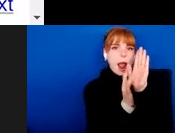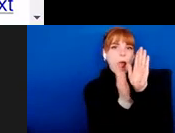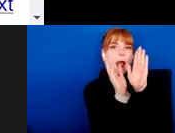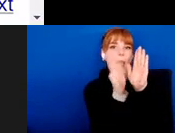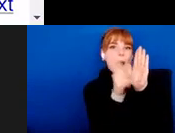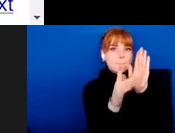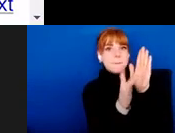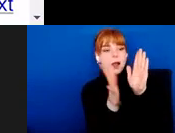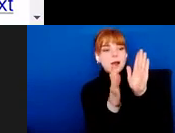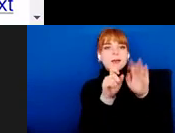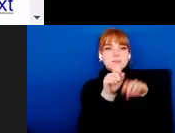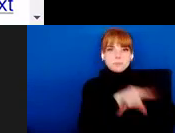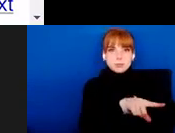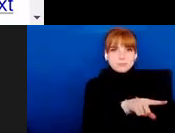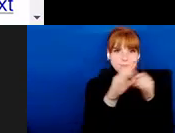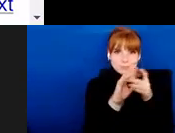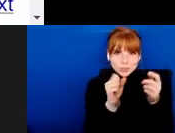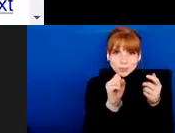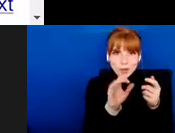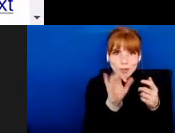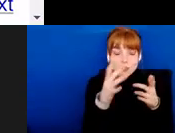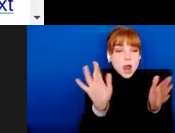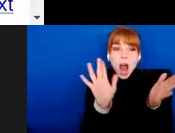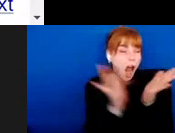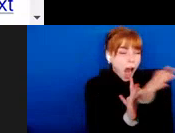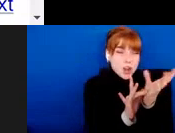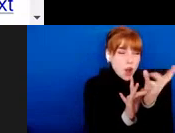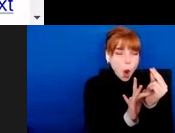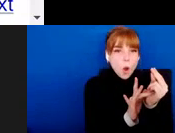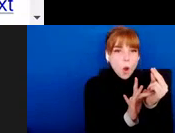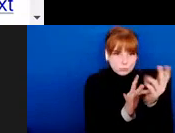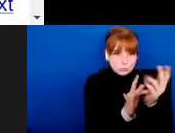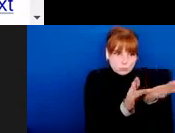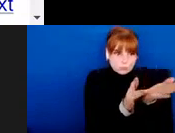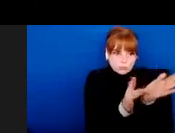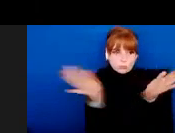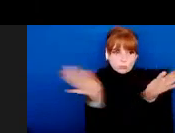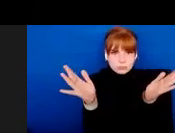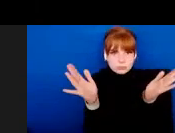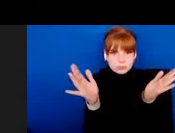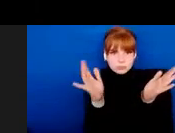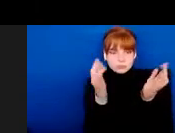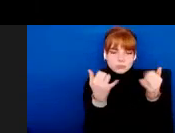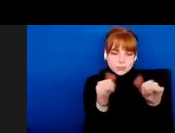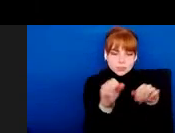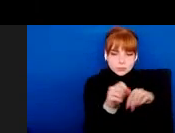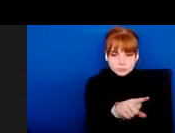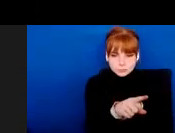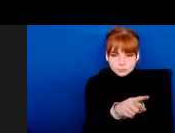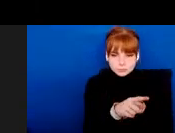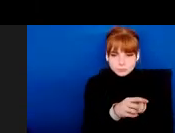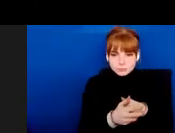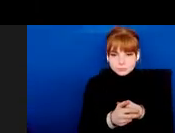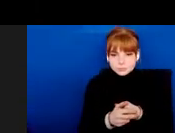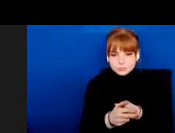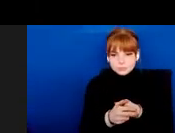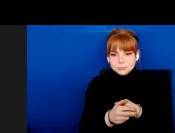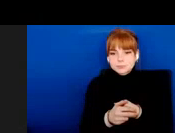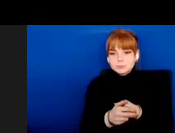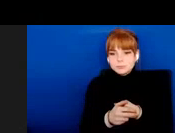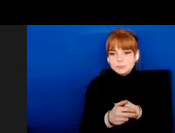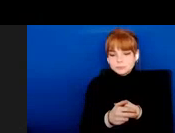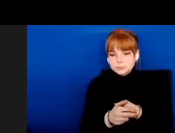a button or a link or whatever to do its thing. And that is what this requirement talks about. One